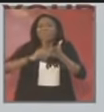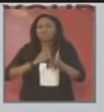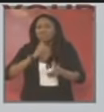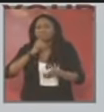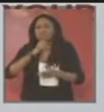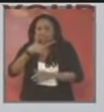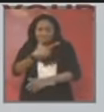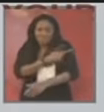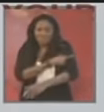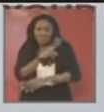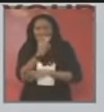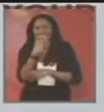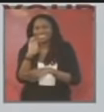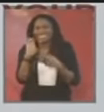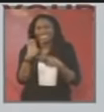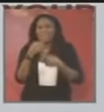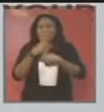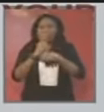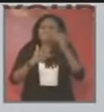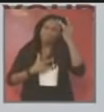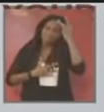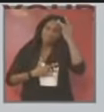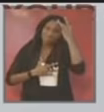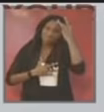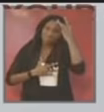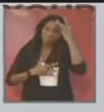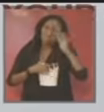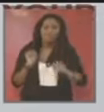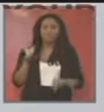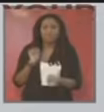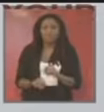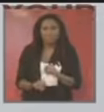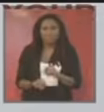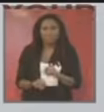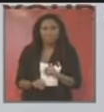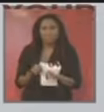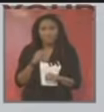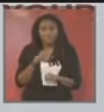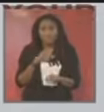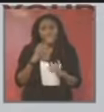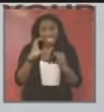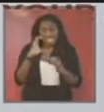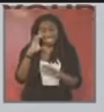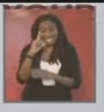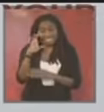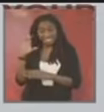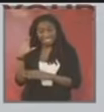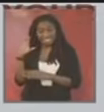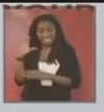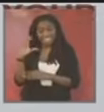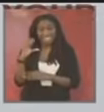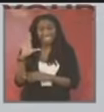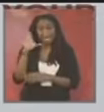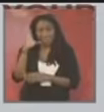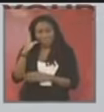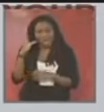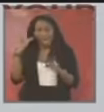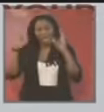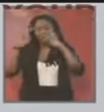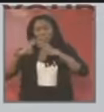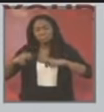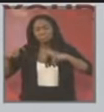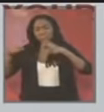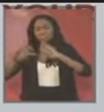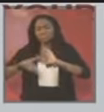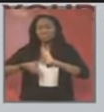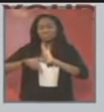is that you will report anything that happens. It is then, the onus is now on CDC or the vaccine manufacturers to look at these particular symptoms that they